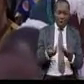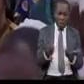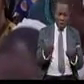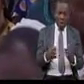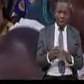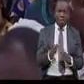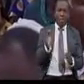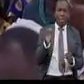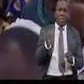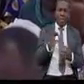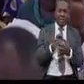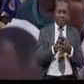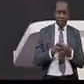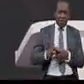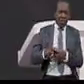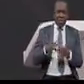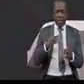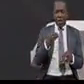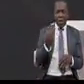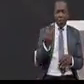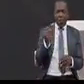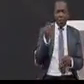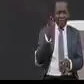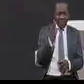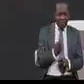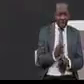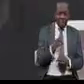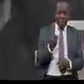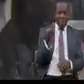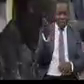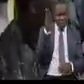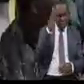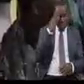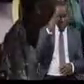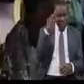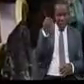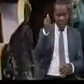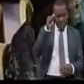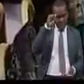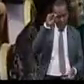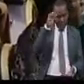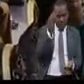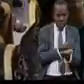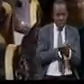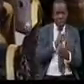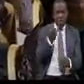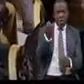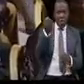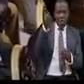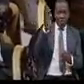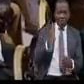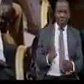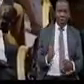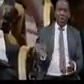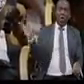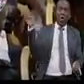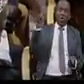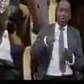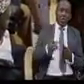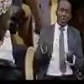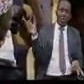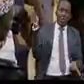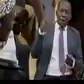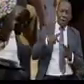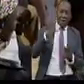faith, of the knowledge of the Son of God, will come there. Unto a perfect man will get there. Unto